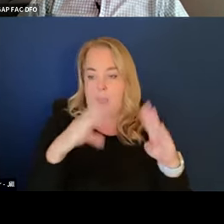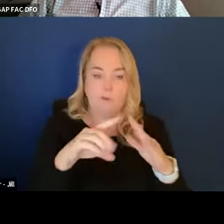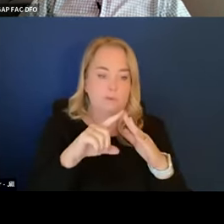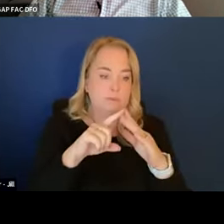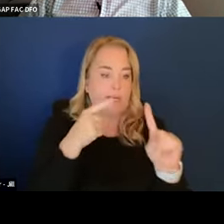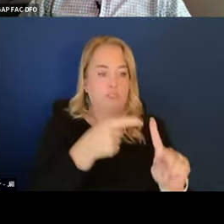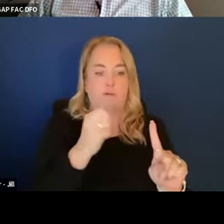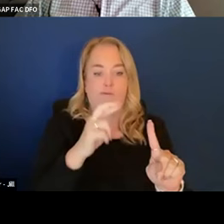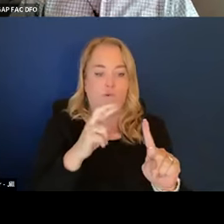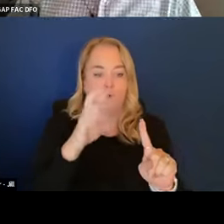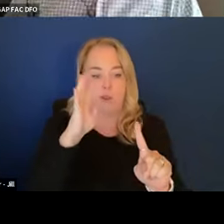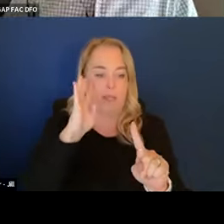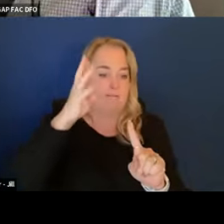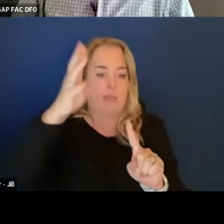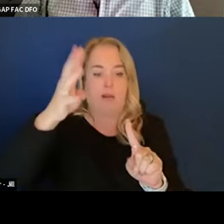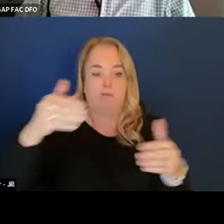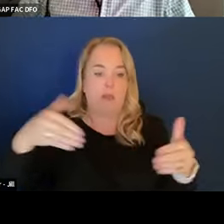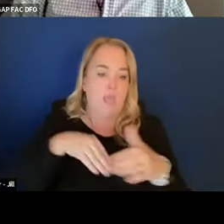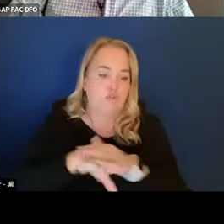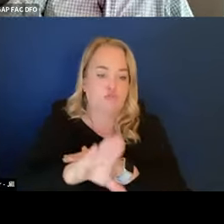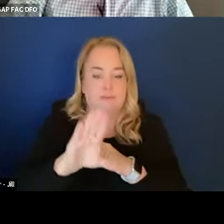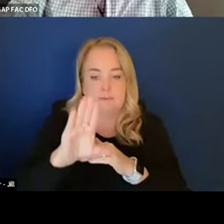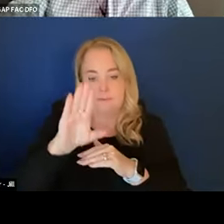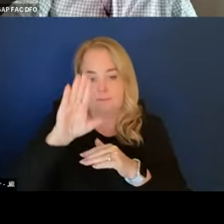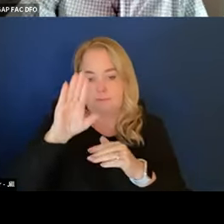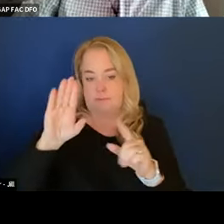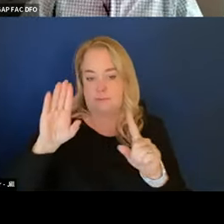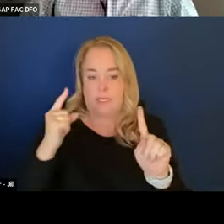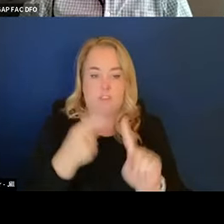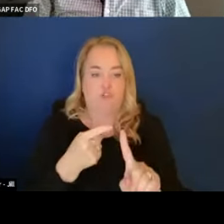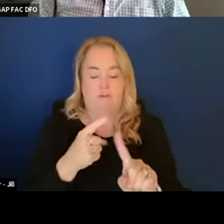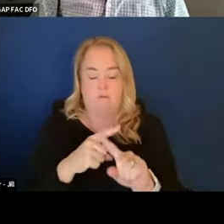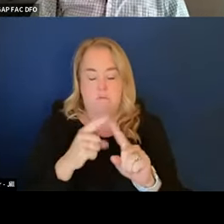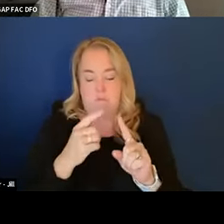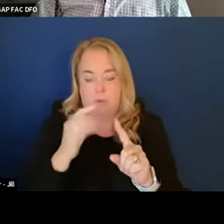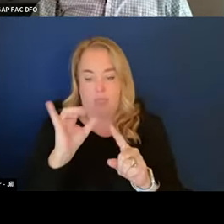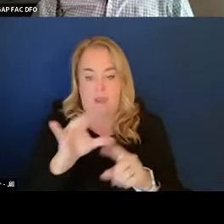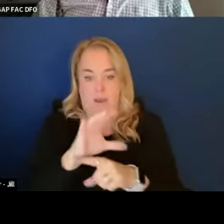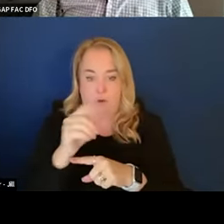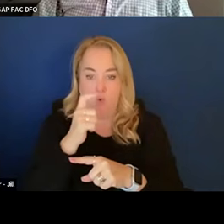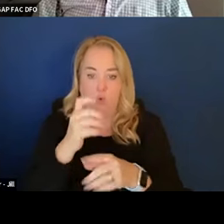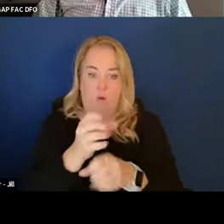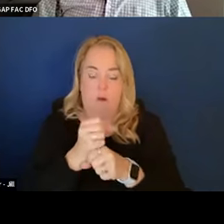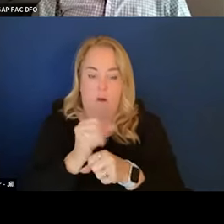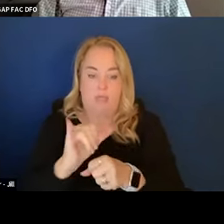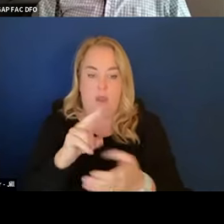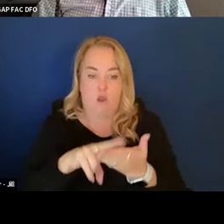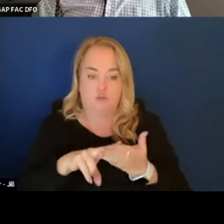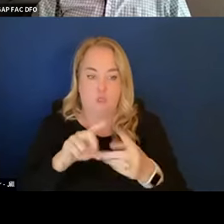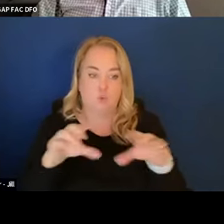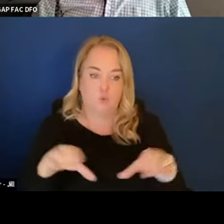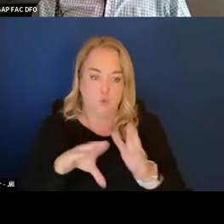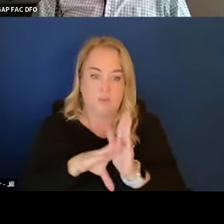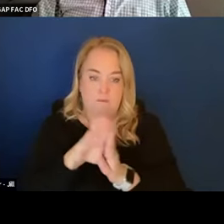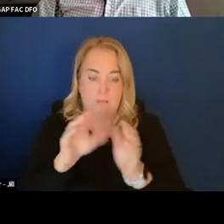or Innovative Entrance initiative, and this company got a contract to do a development